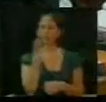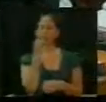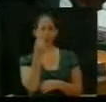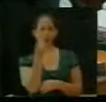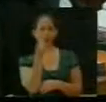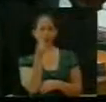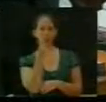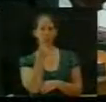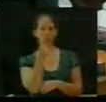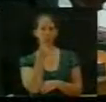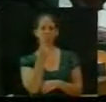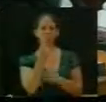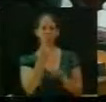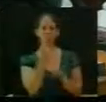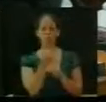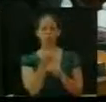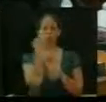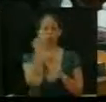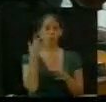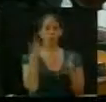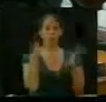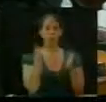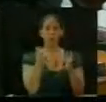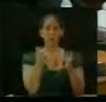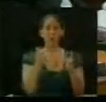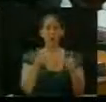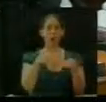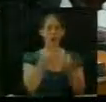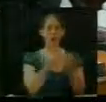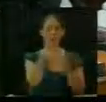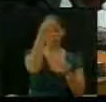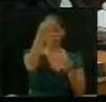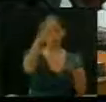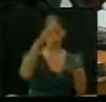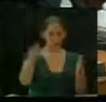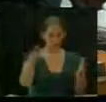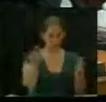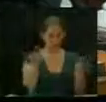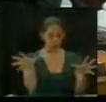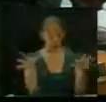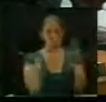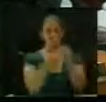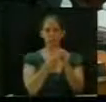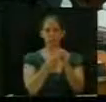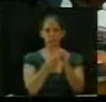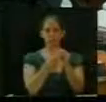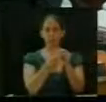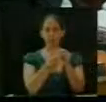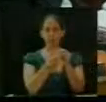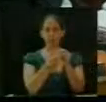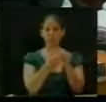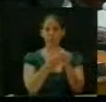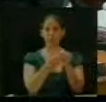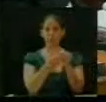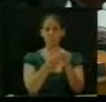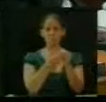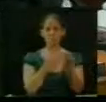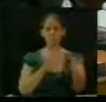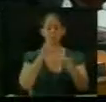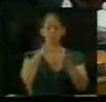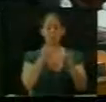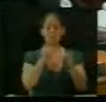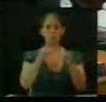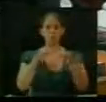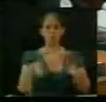we want to gather up all this information from other places, we need to vote for the substitute motion, which kills the original